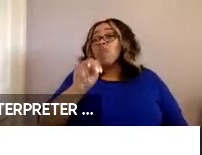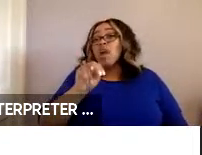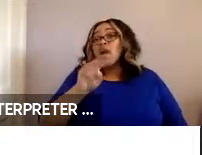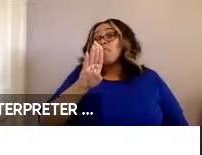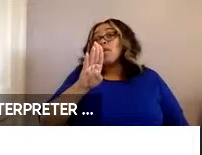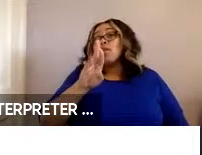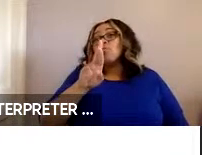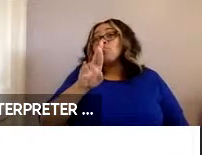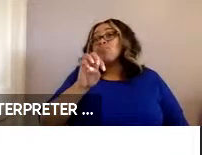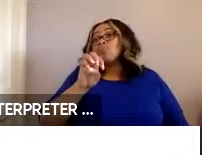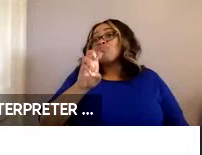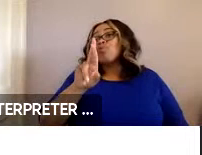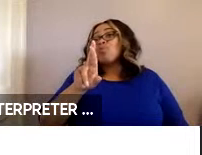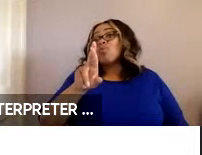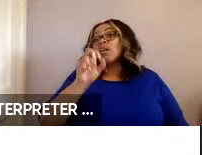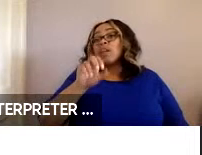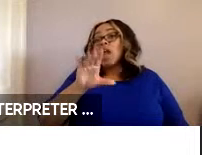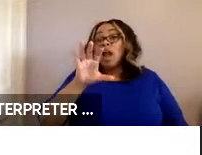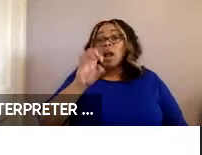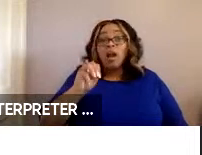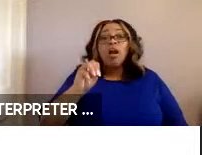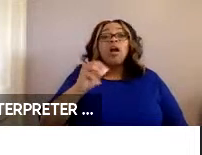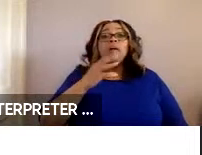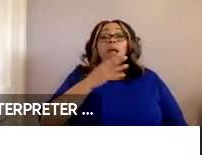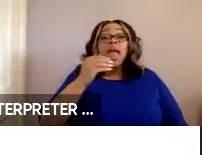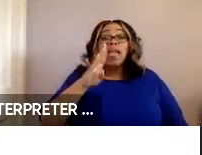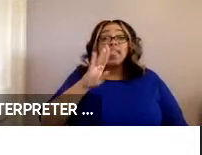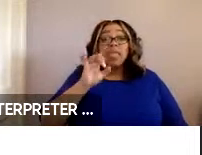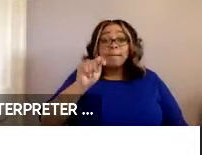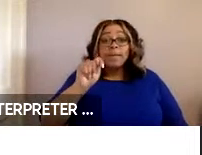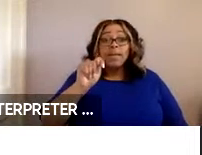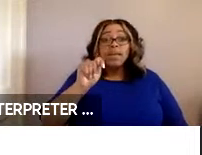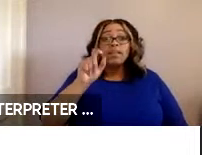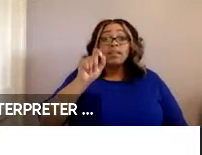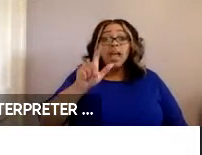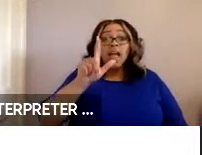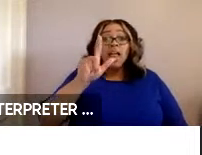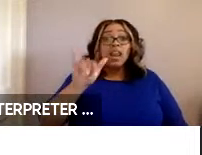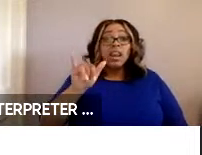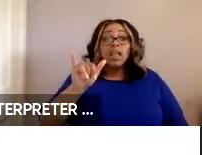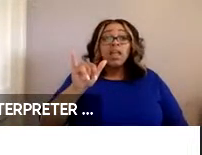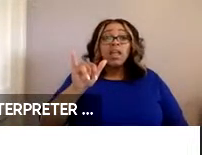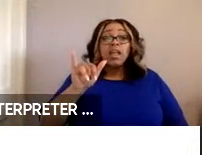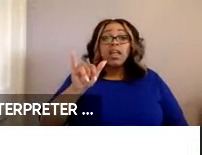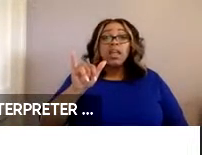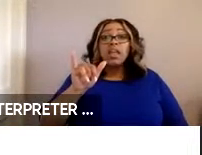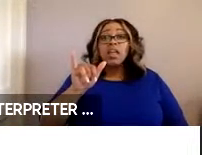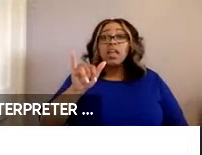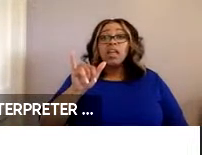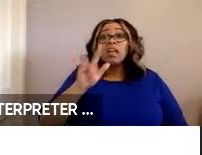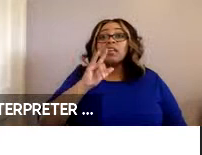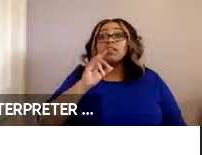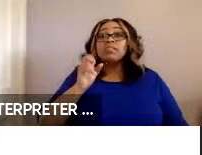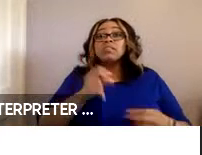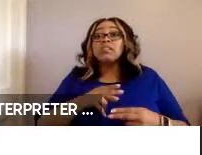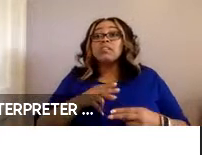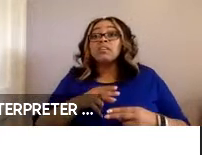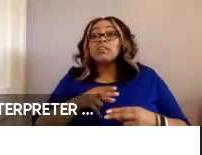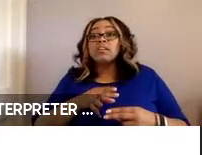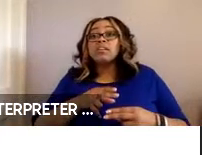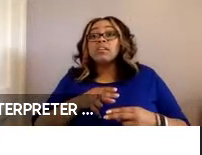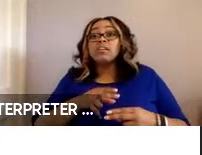robinbrewer.com, and the bit.ly that is linked in the slides, but I'll also add